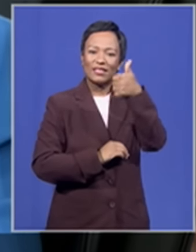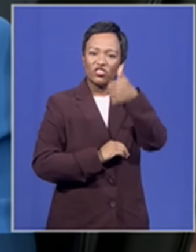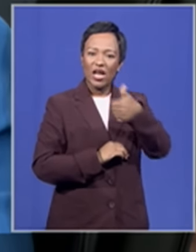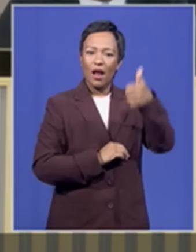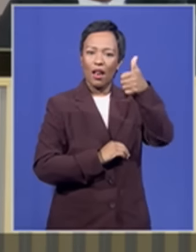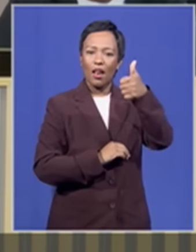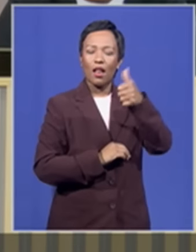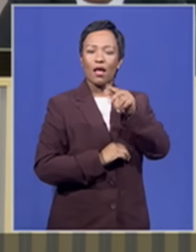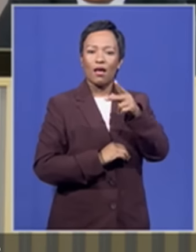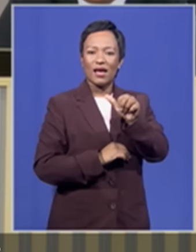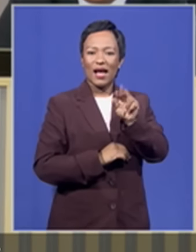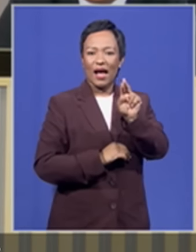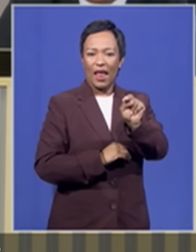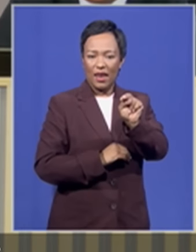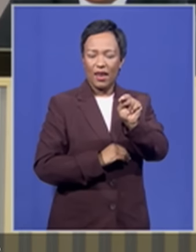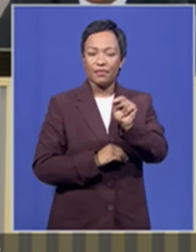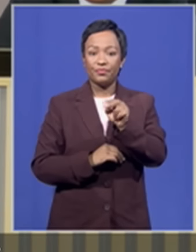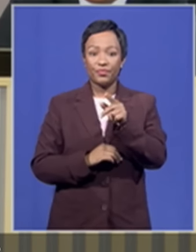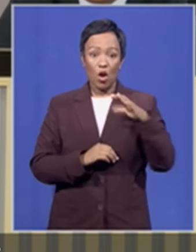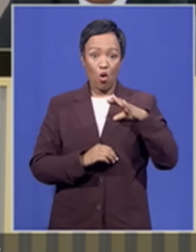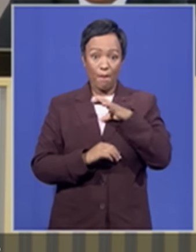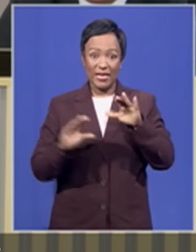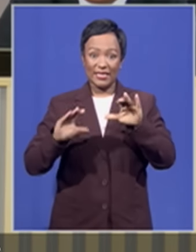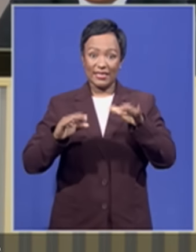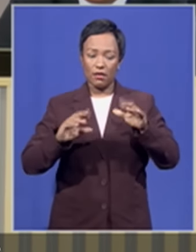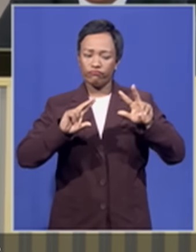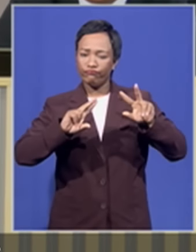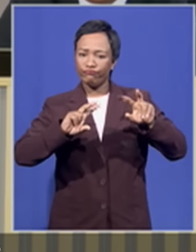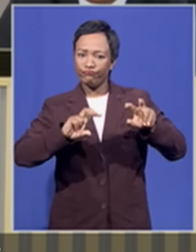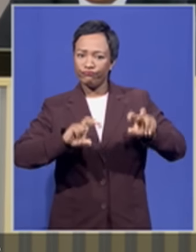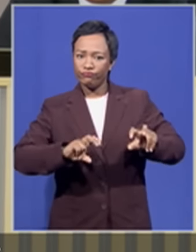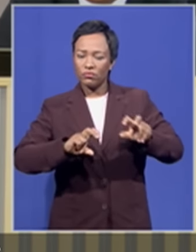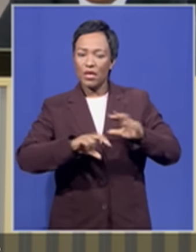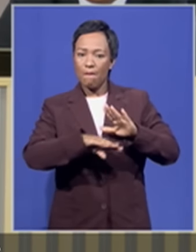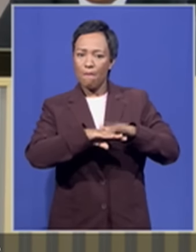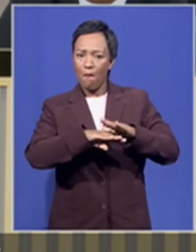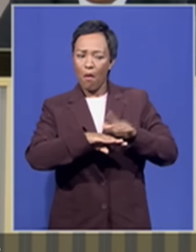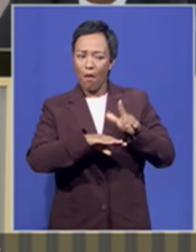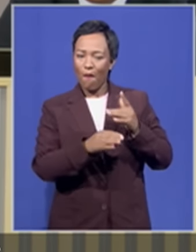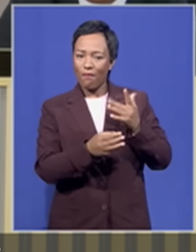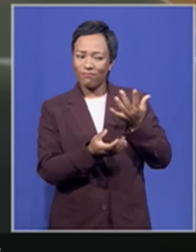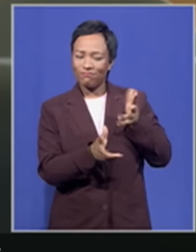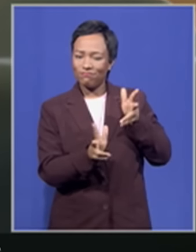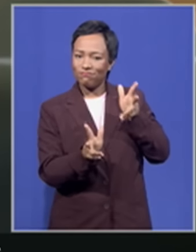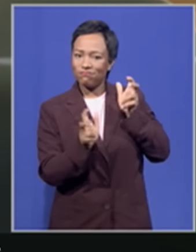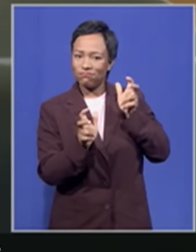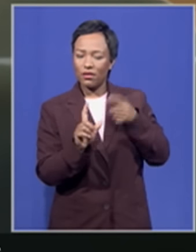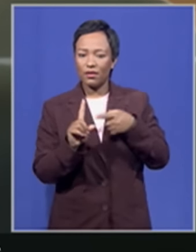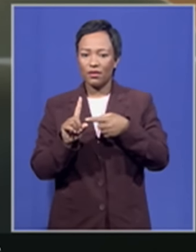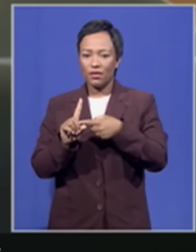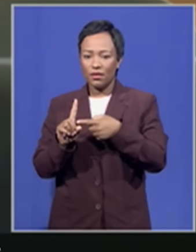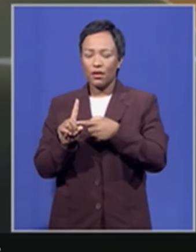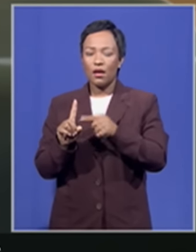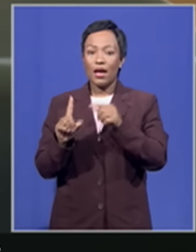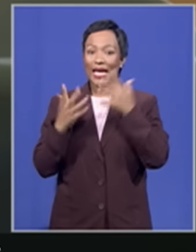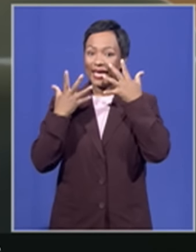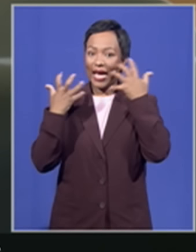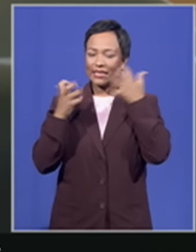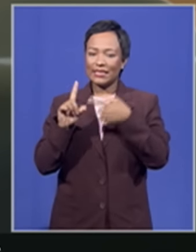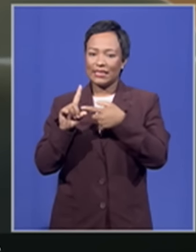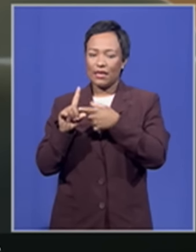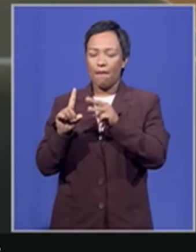Carr. Commissioning ya diphuputso ya Matlanga ho boetse ho hlahelletse menyenyetsi ya hore Cat Matlala o ne a tshehetsa letona